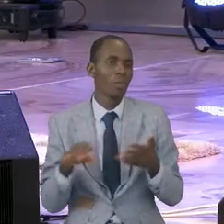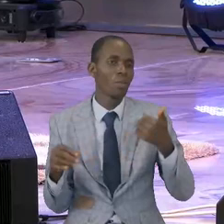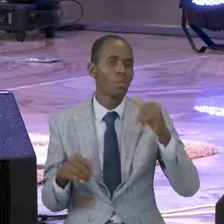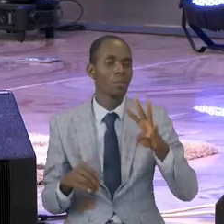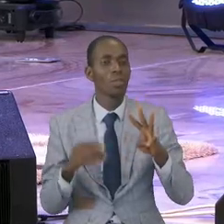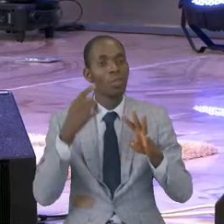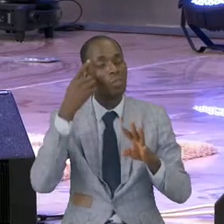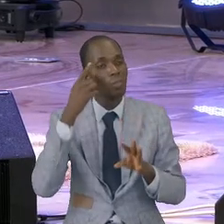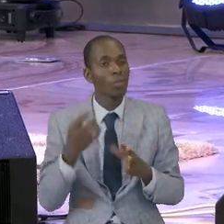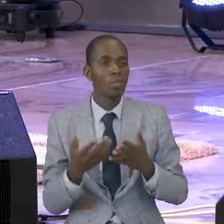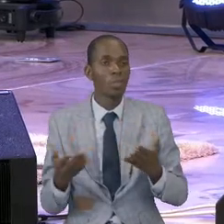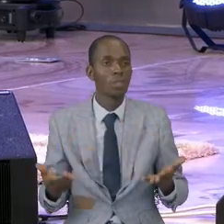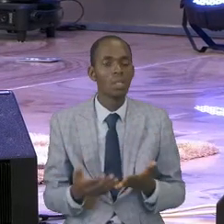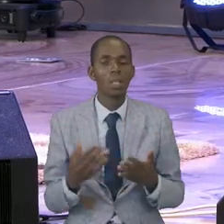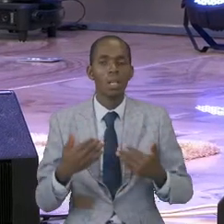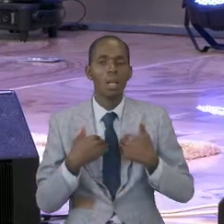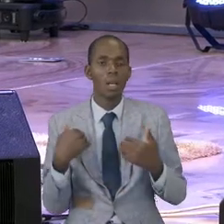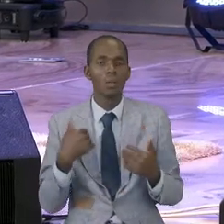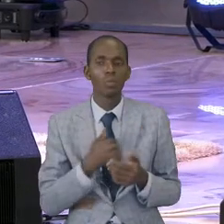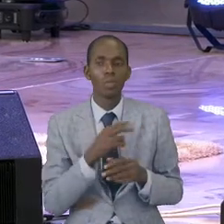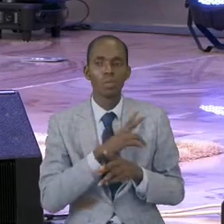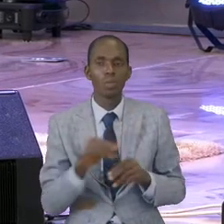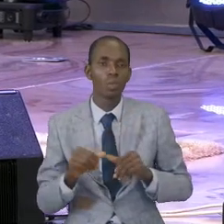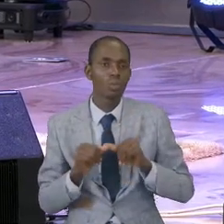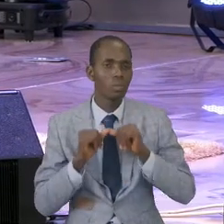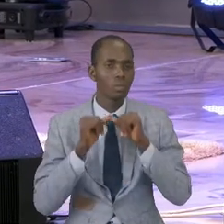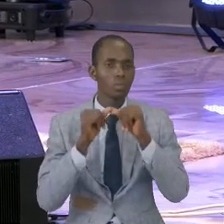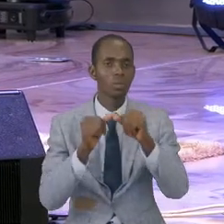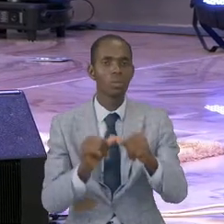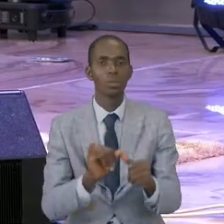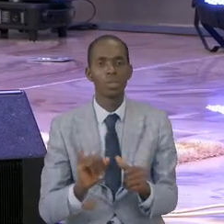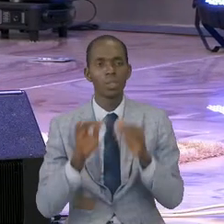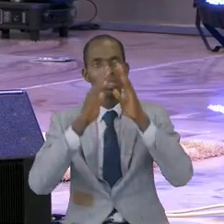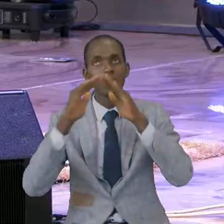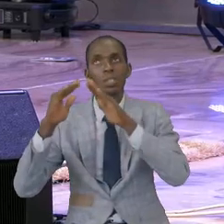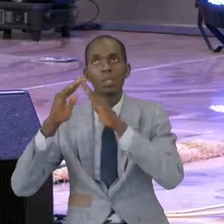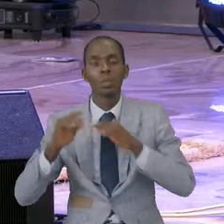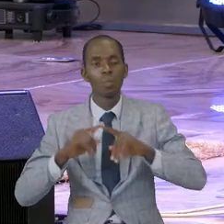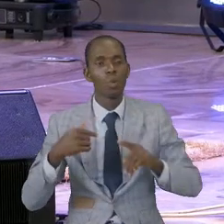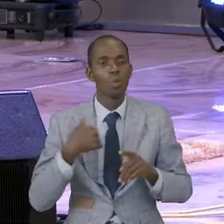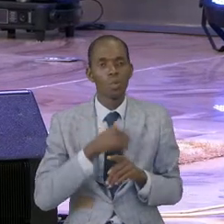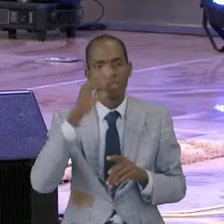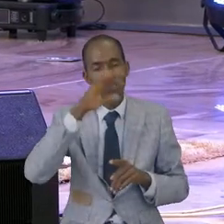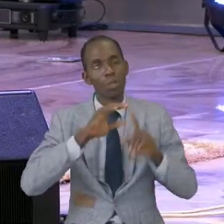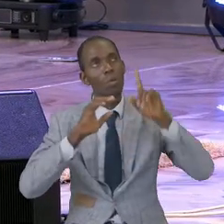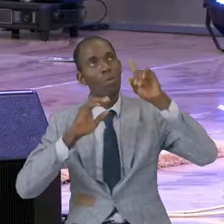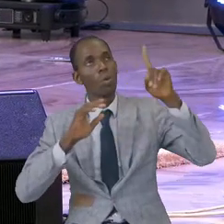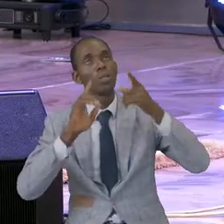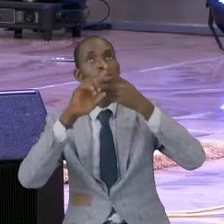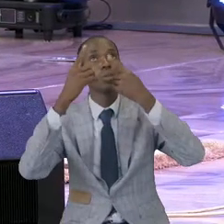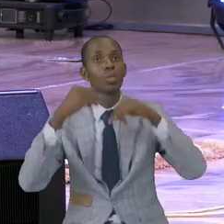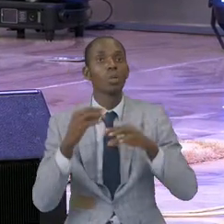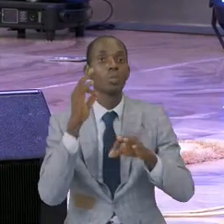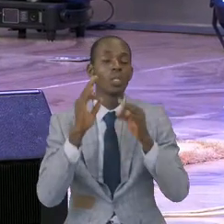14, for here have we no continuing city, but we seek one to come. If